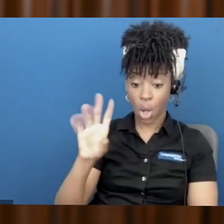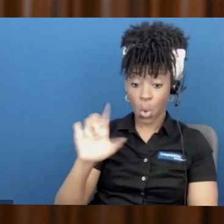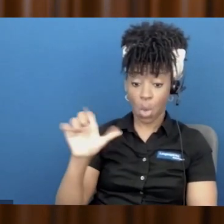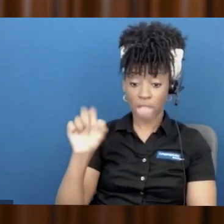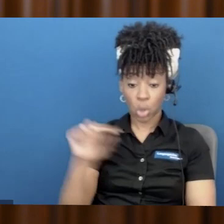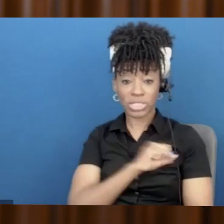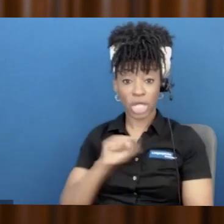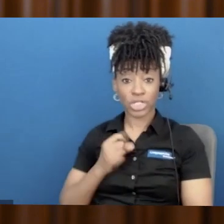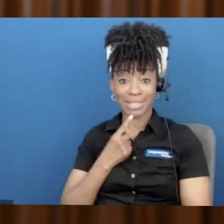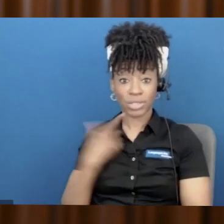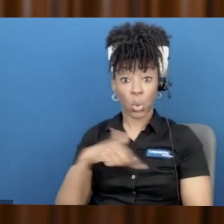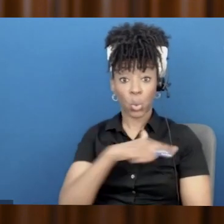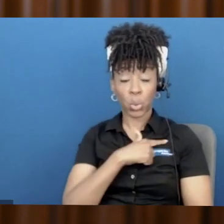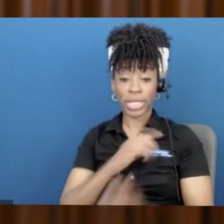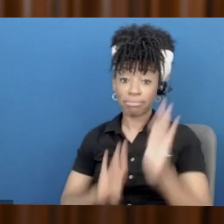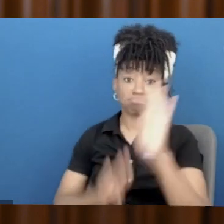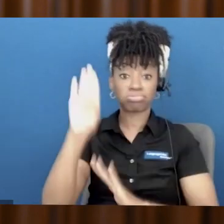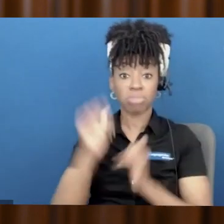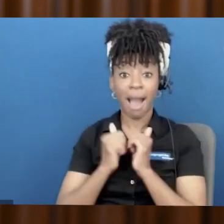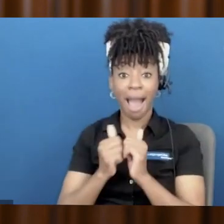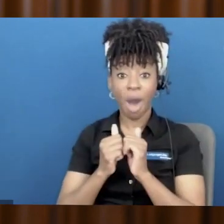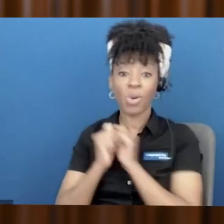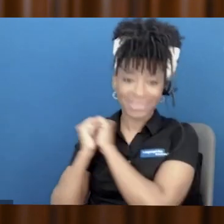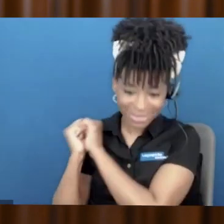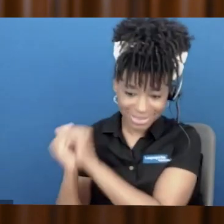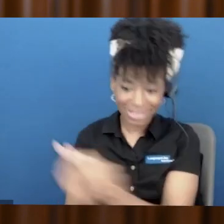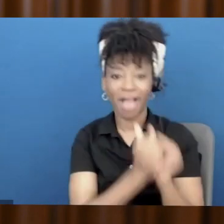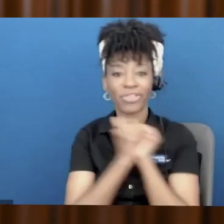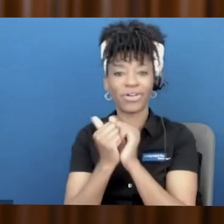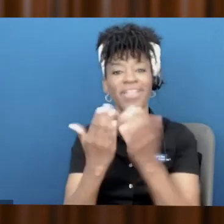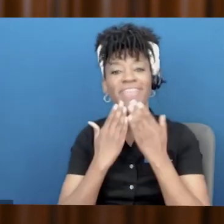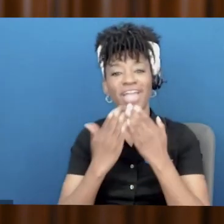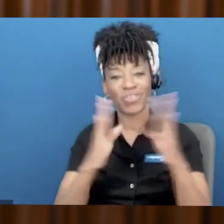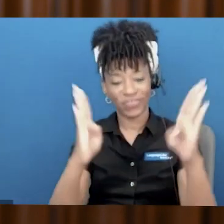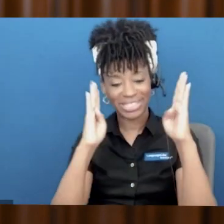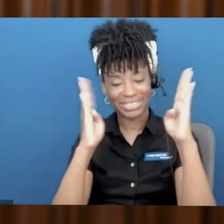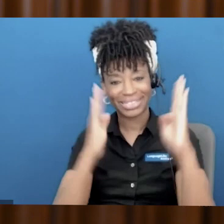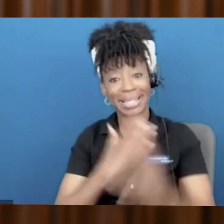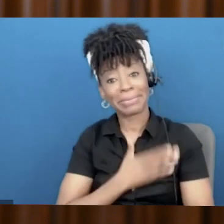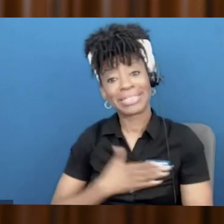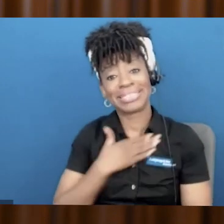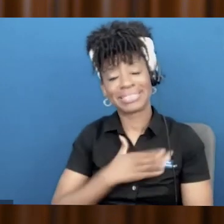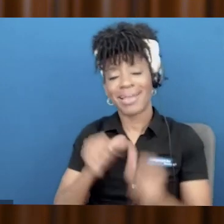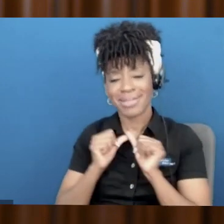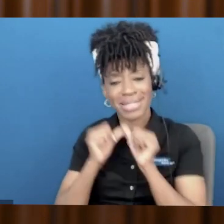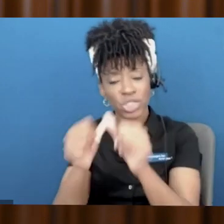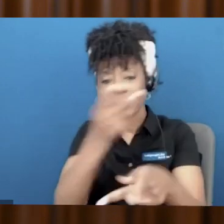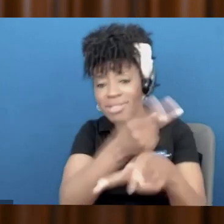do better when we all do better. Thank you for listening. Please